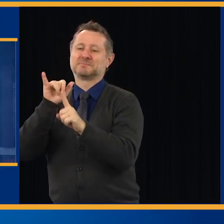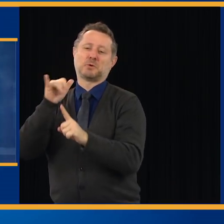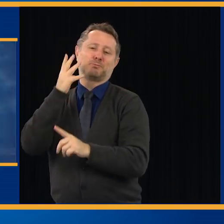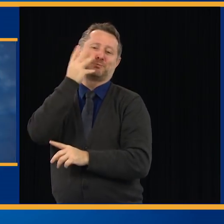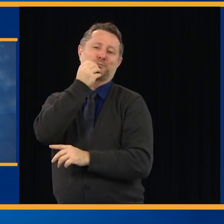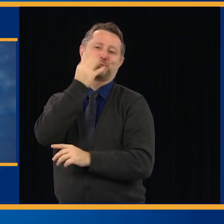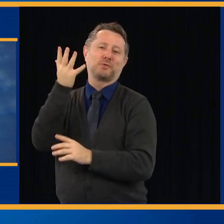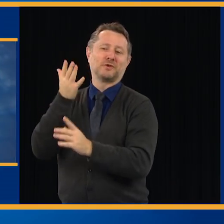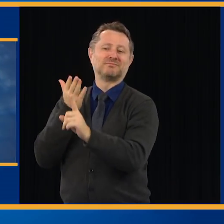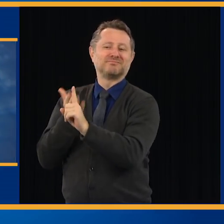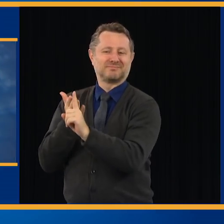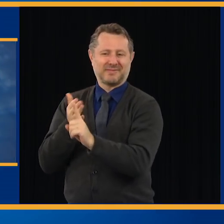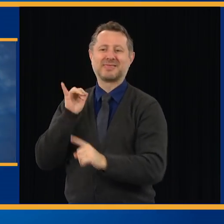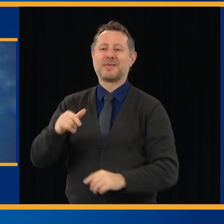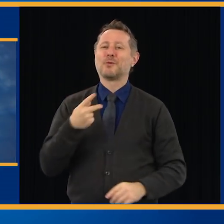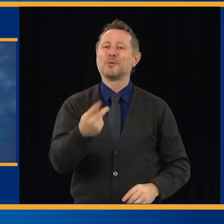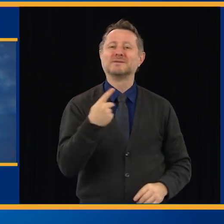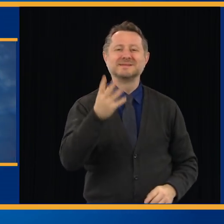that's what we've seen.